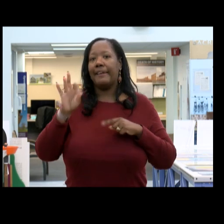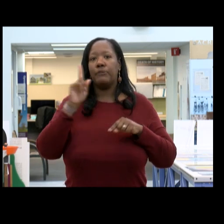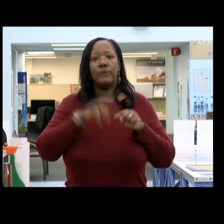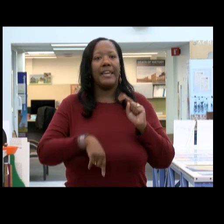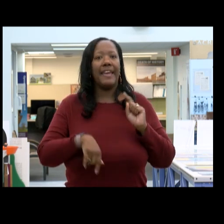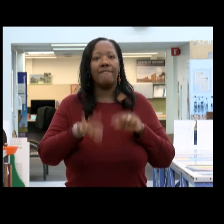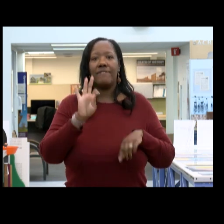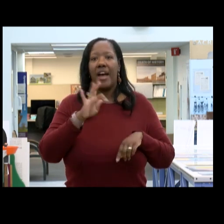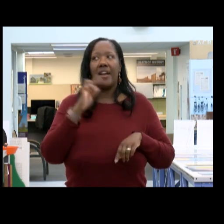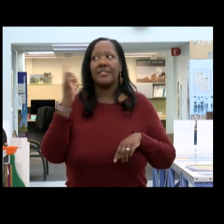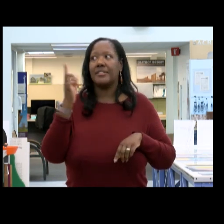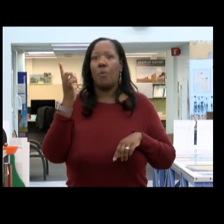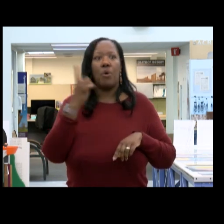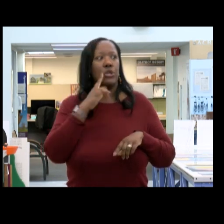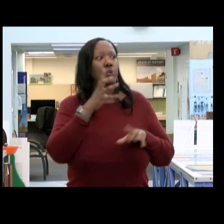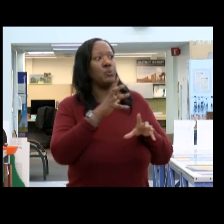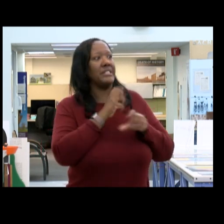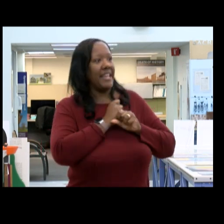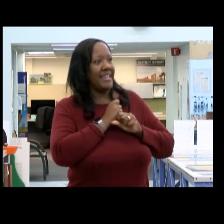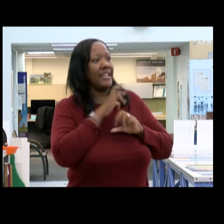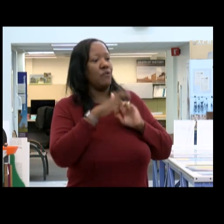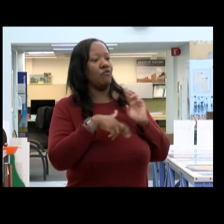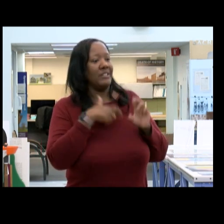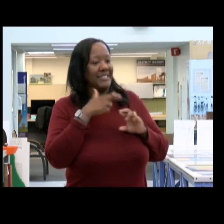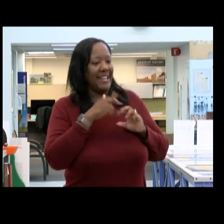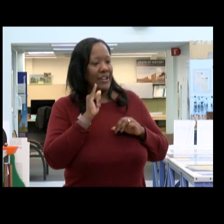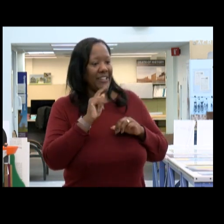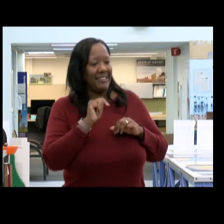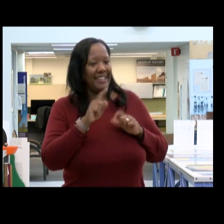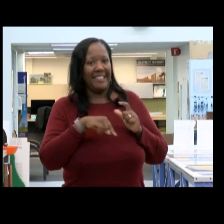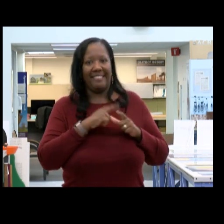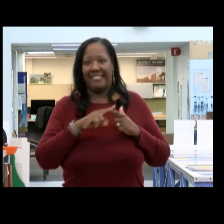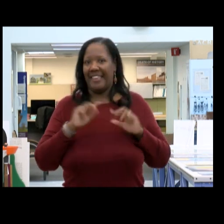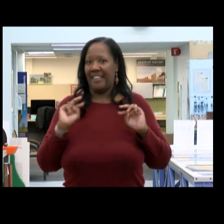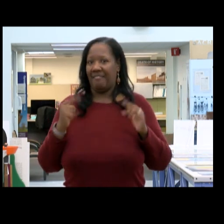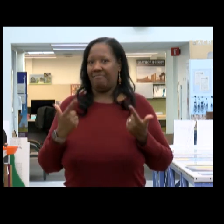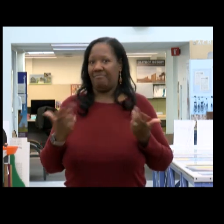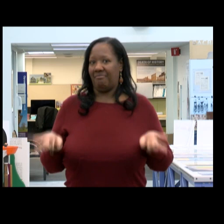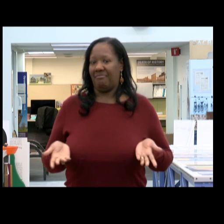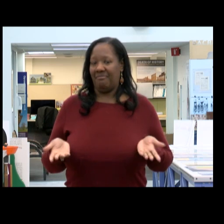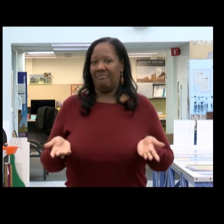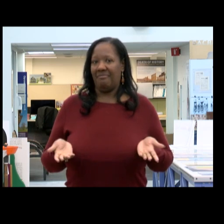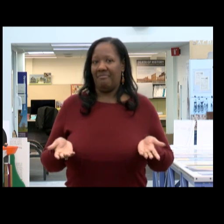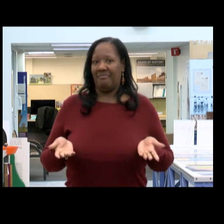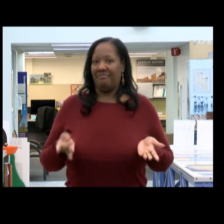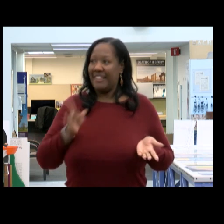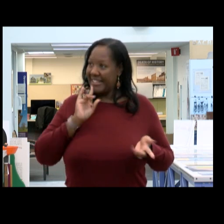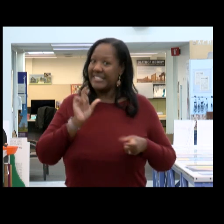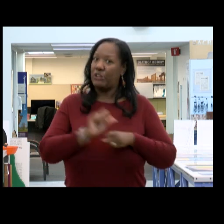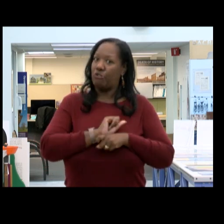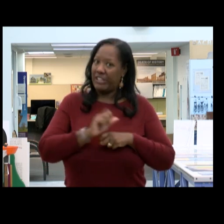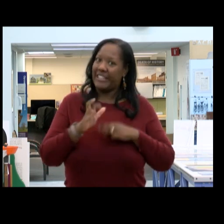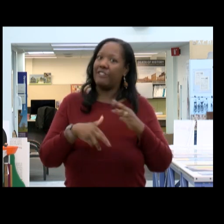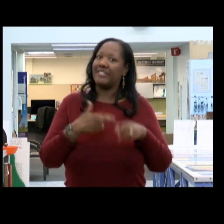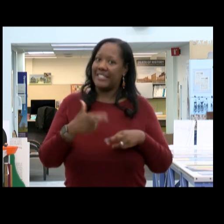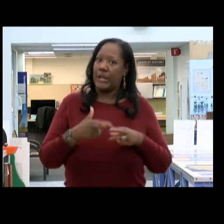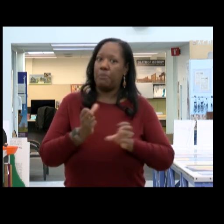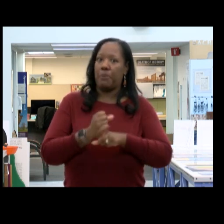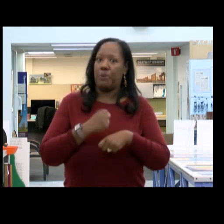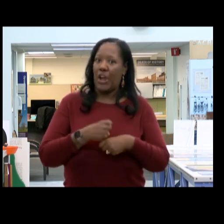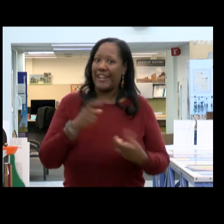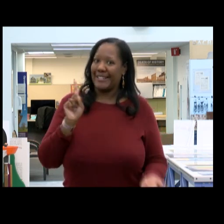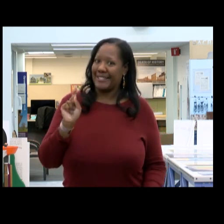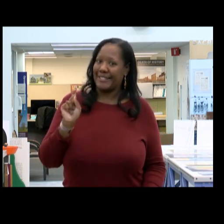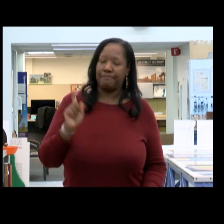find someone to take it and to recycle it, is it really recyclable? Is it really that product?